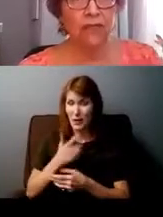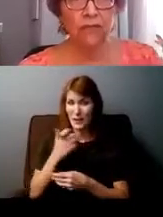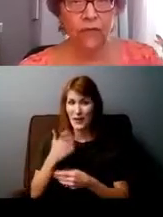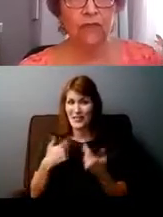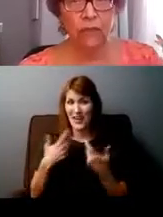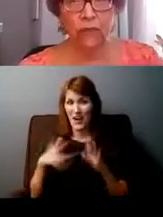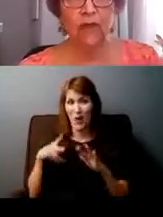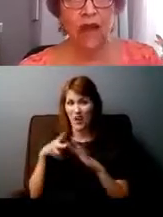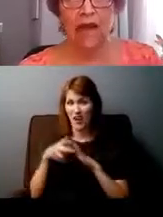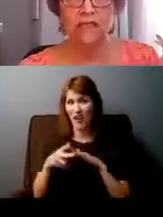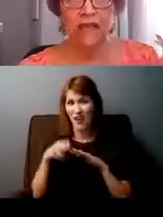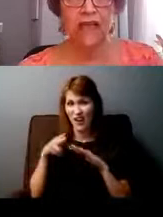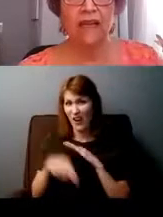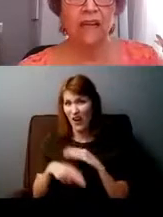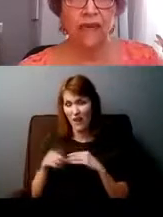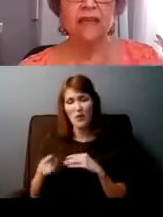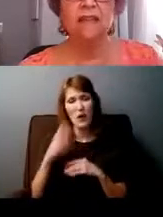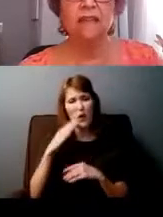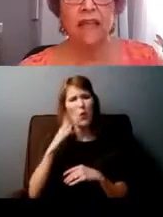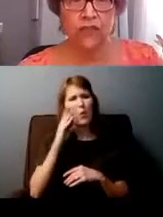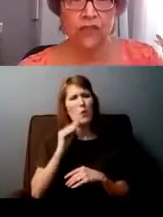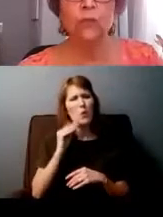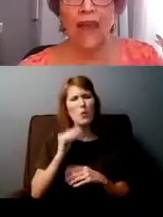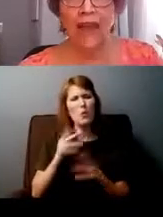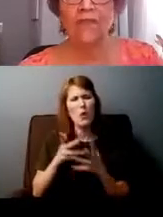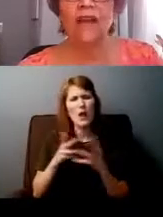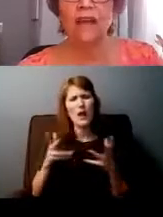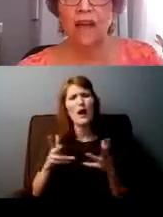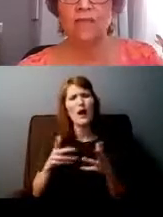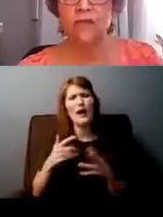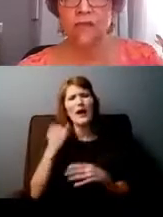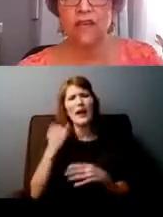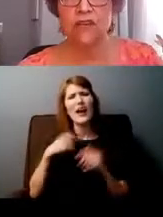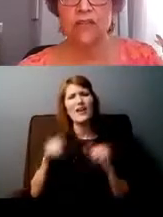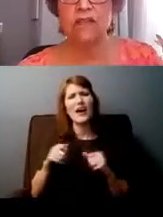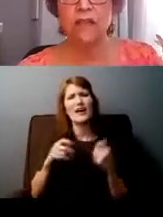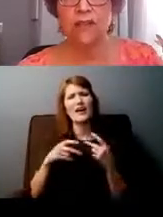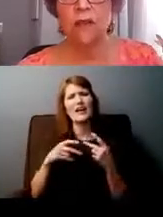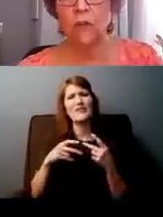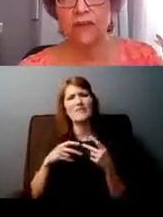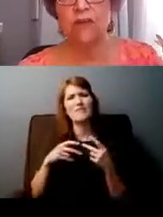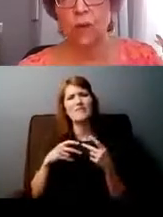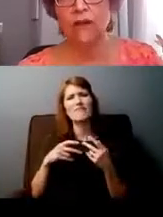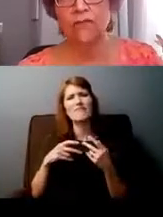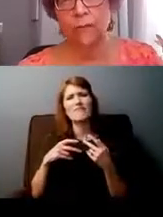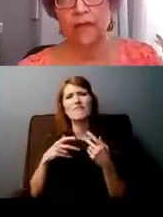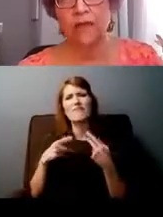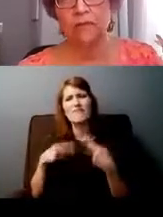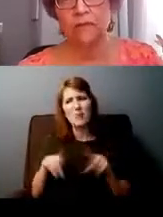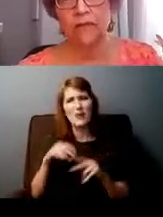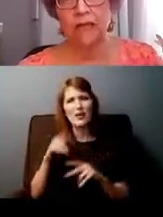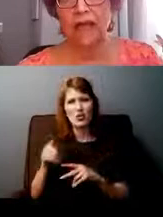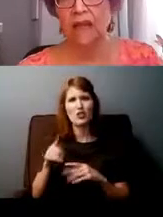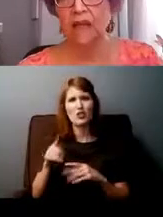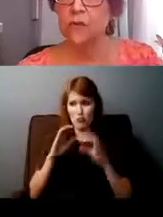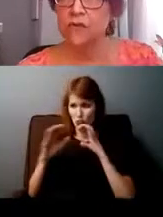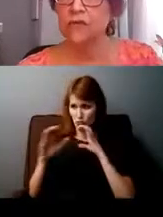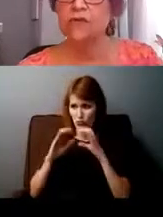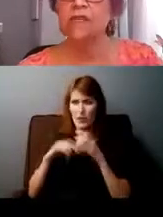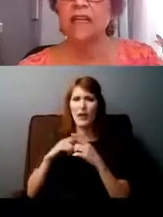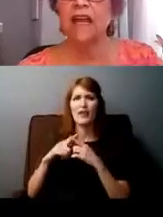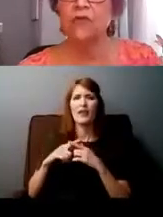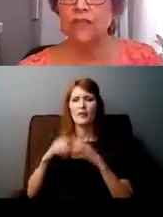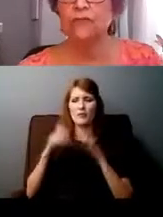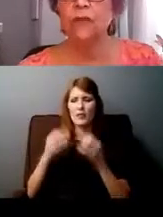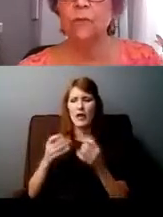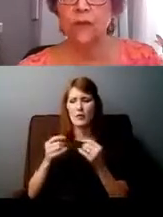off. You've been through a lot, and if I can let you have that conversation, then we can go on from there. And it was